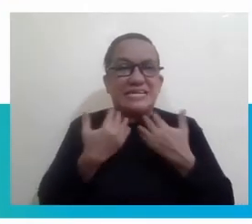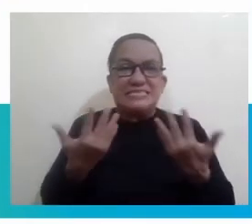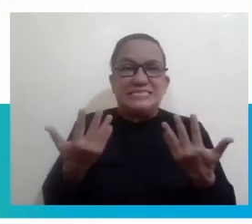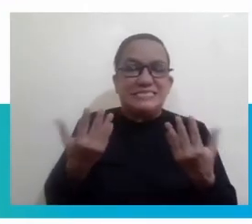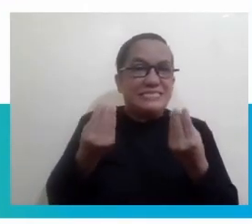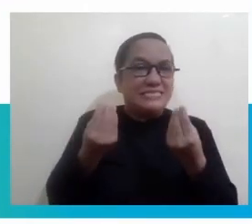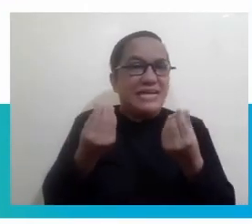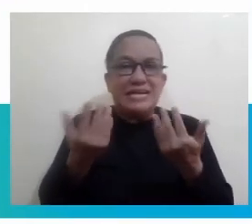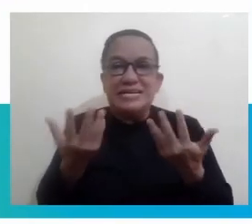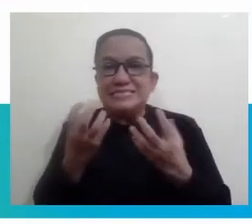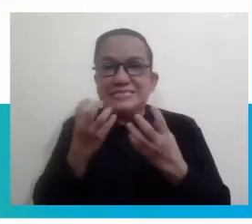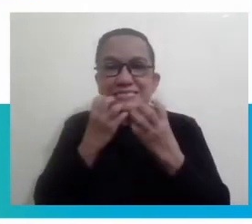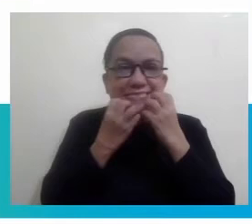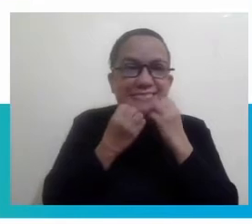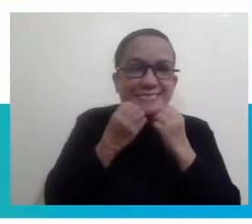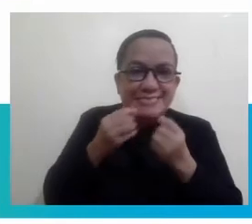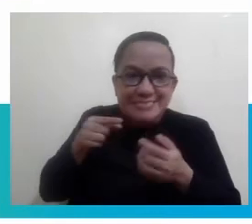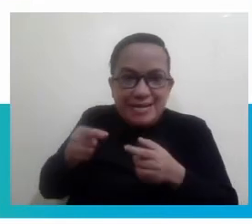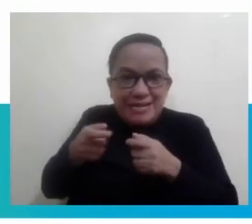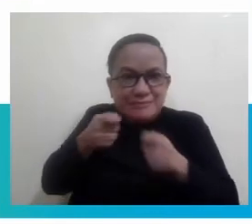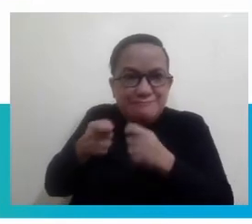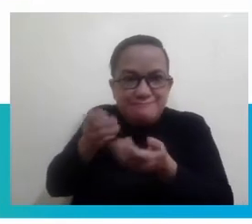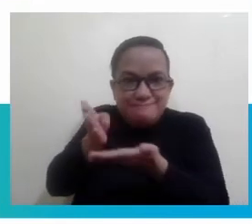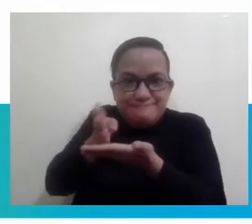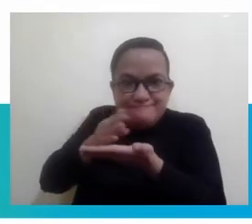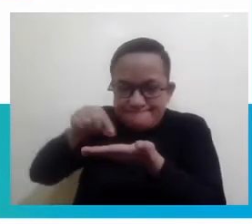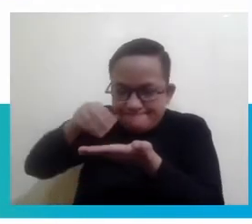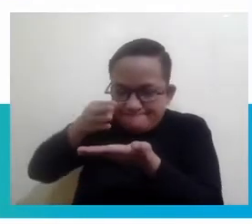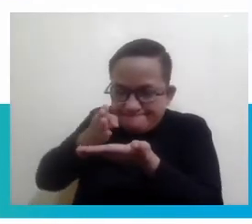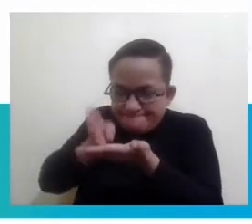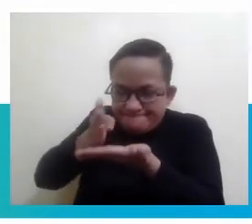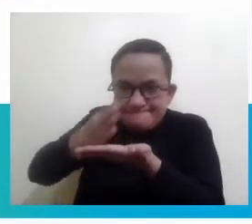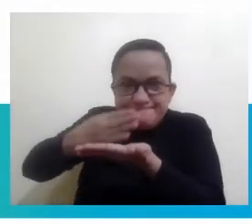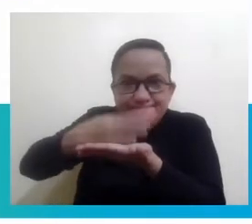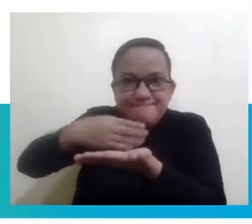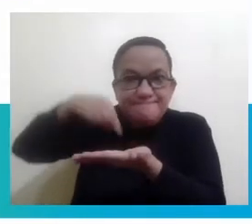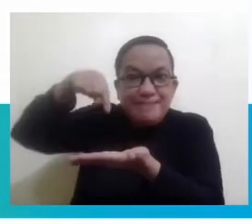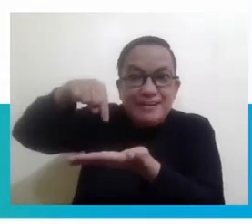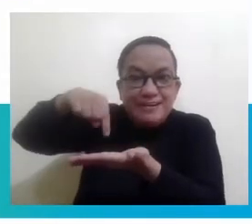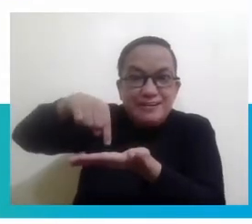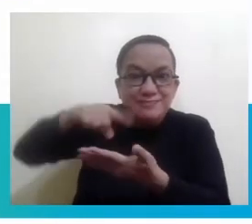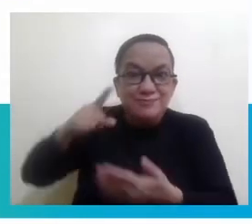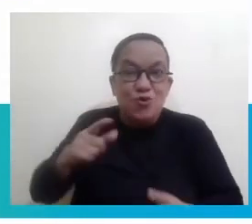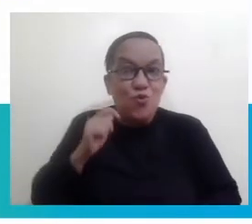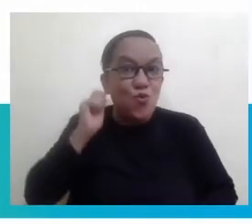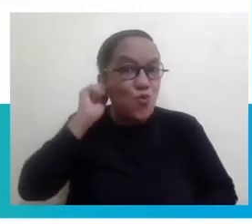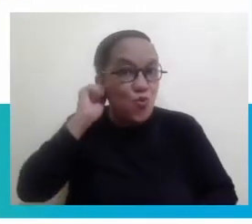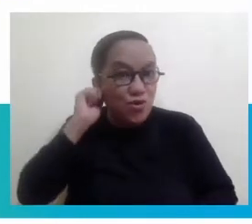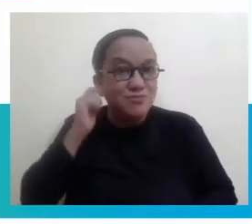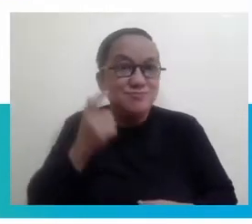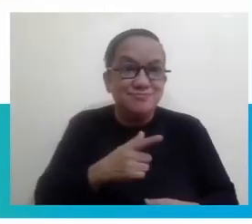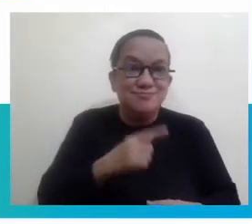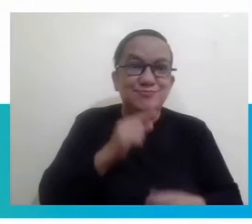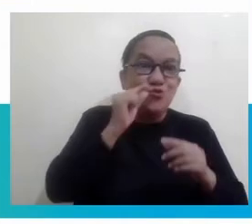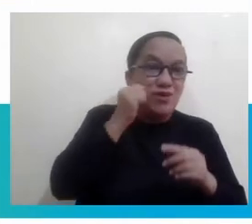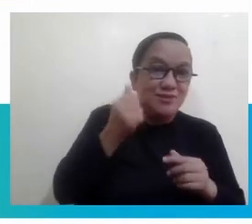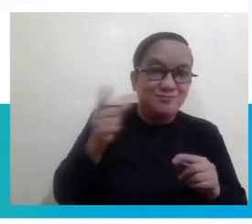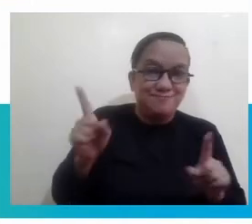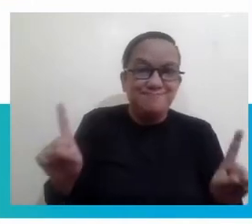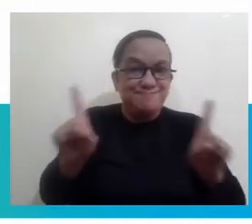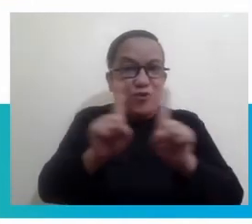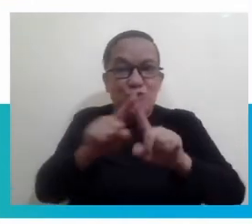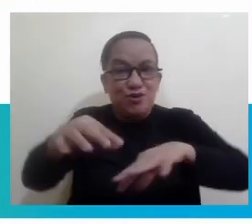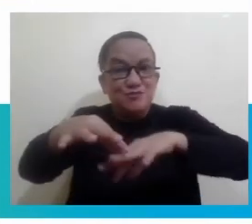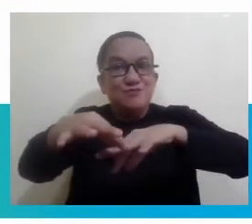when working closely with the women here in the Solomon Islands with the communities, just recently they testified